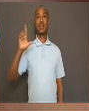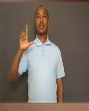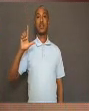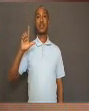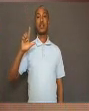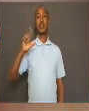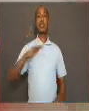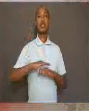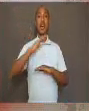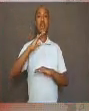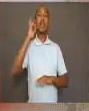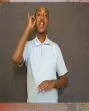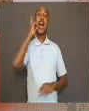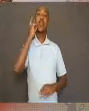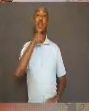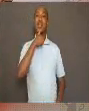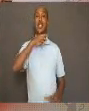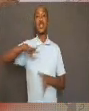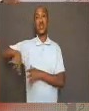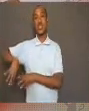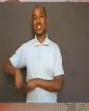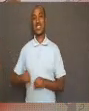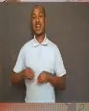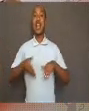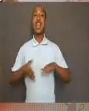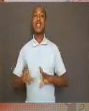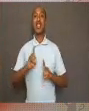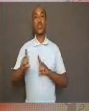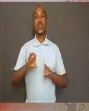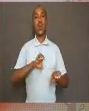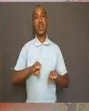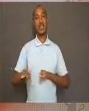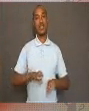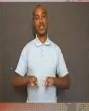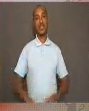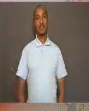dilute acids. Students, let us do an activity.